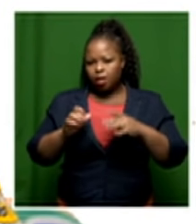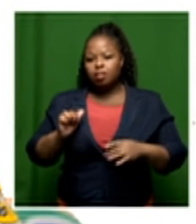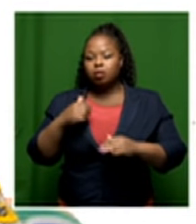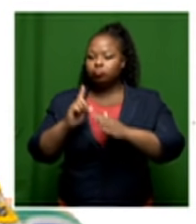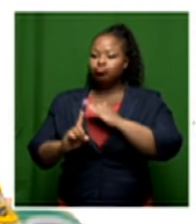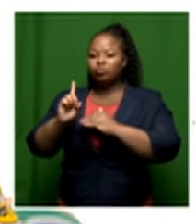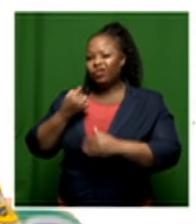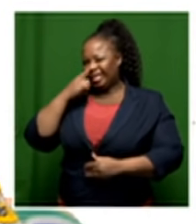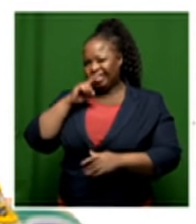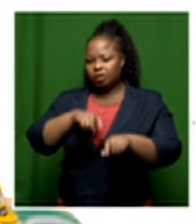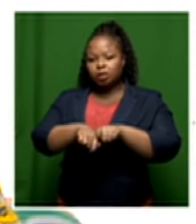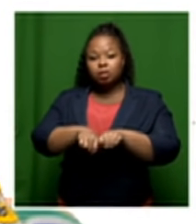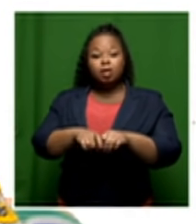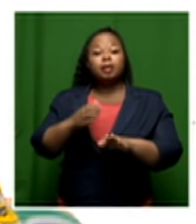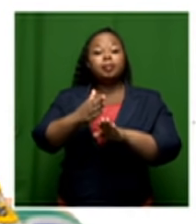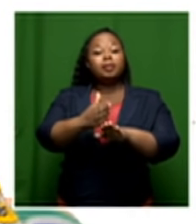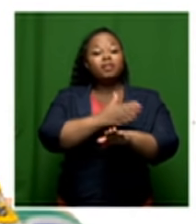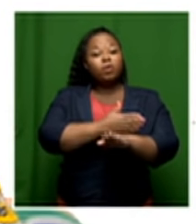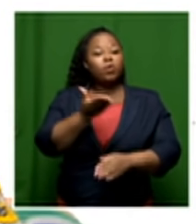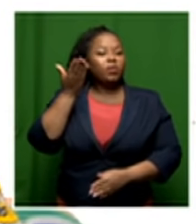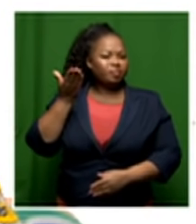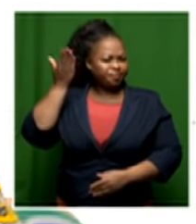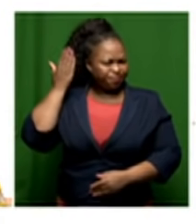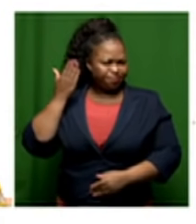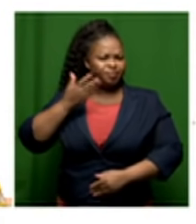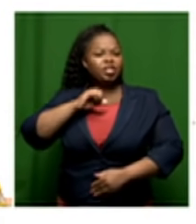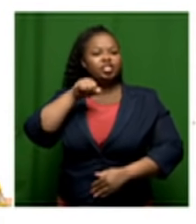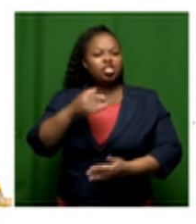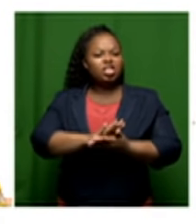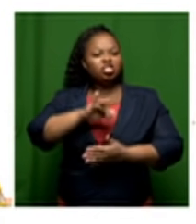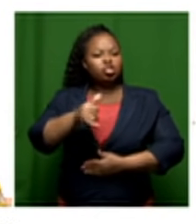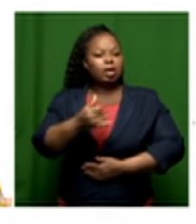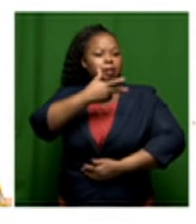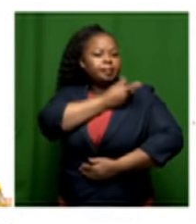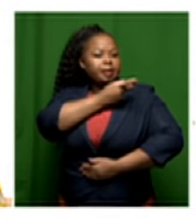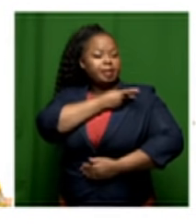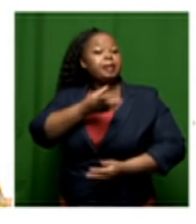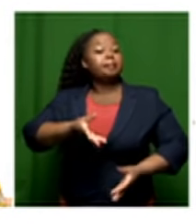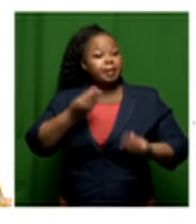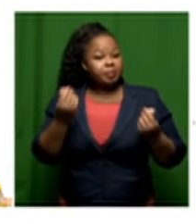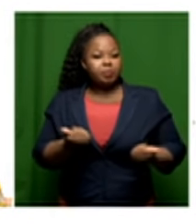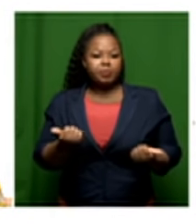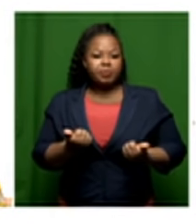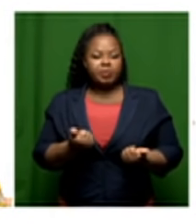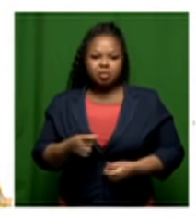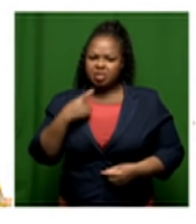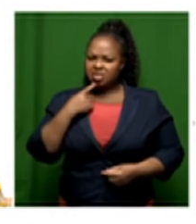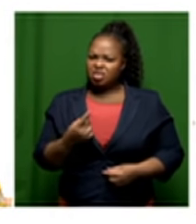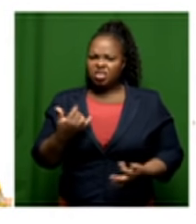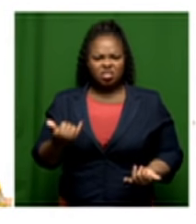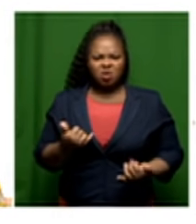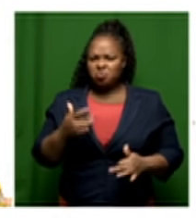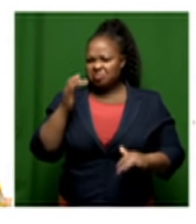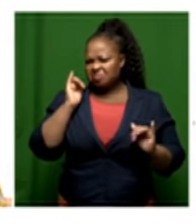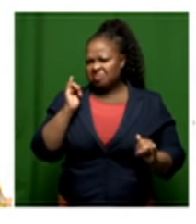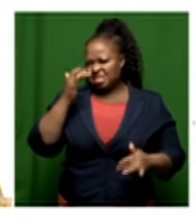test. She had been one of the first people to receive the Johnson & Johnson vaccine under the Sisonke Programme in Gauteng, and she's reportedly not exhibiting